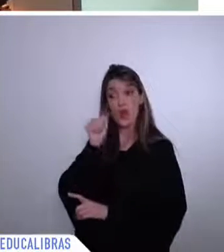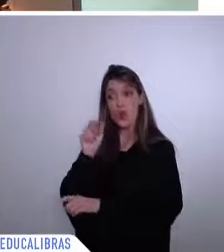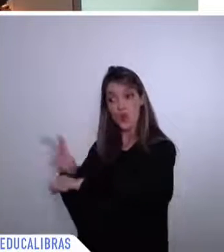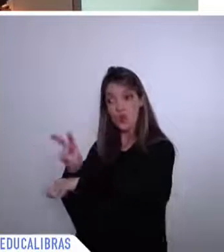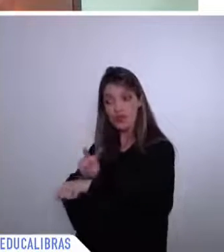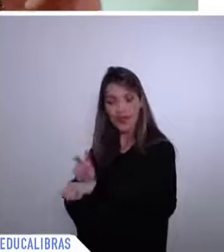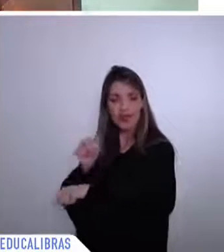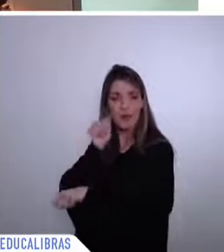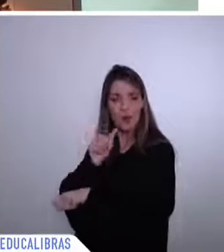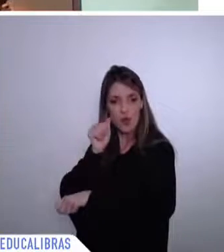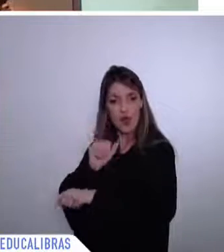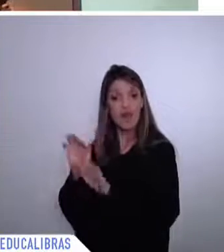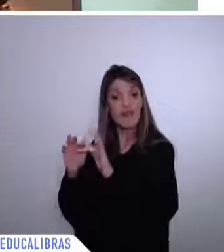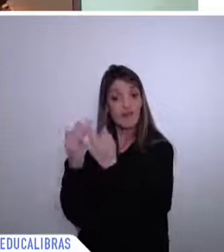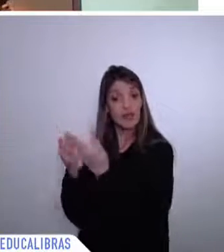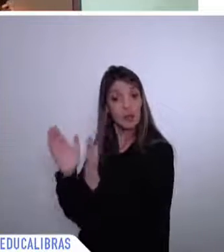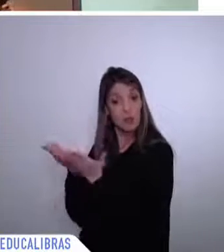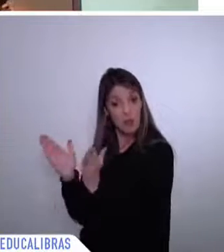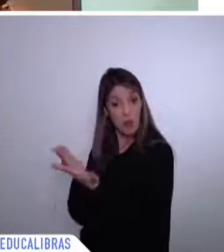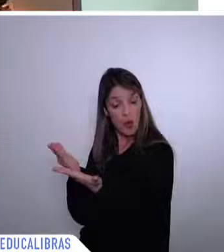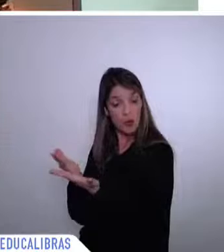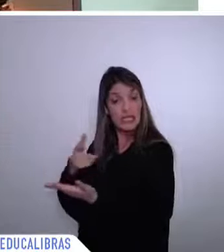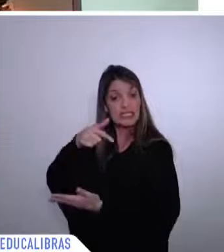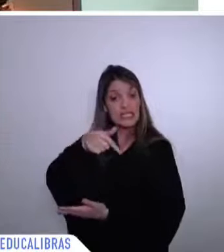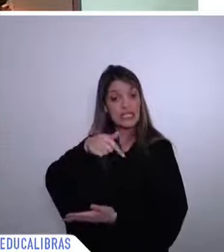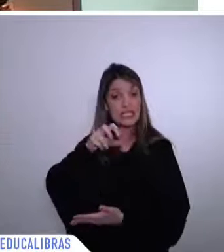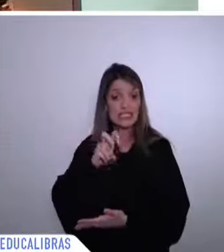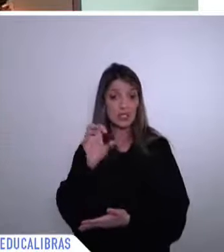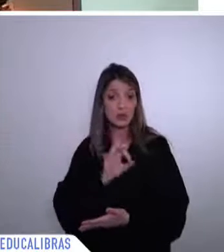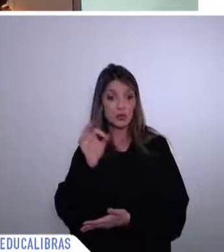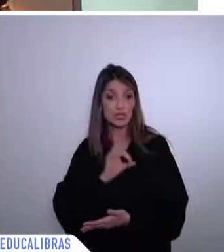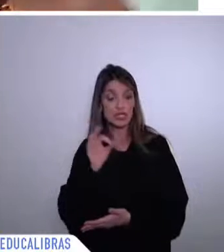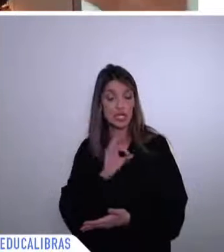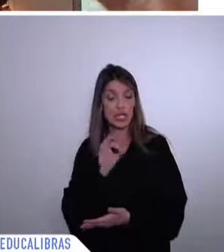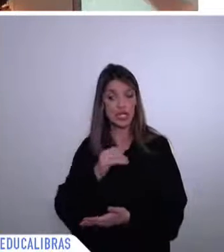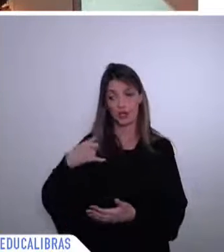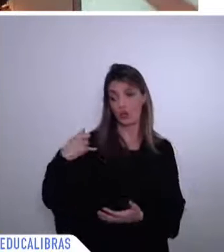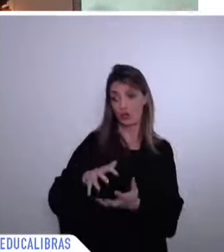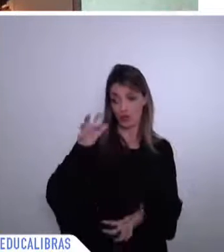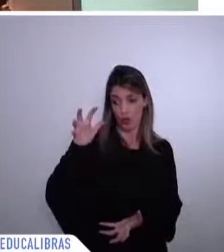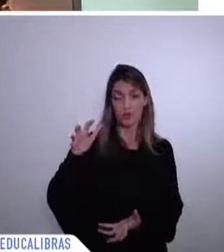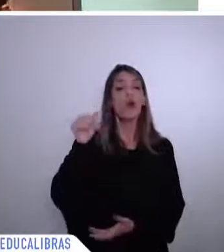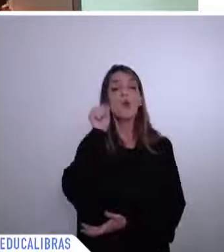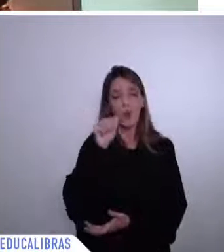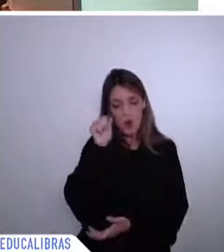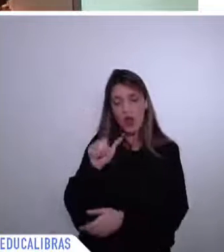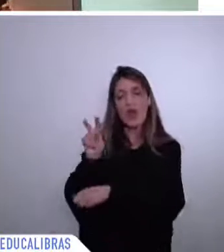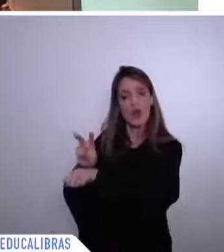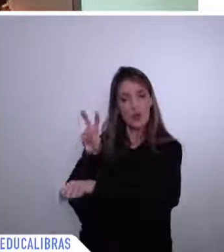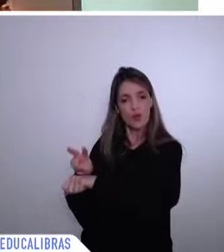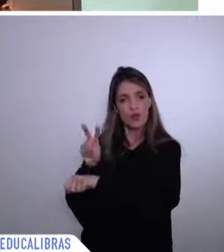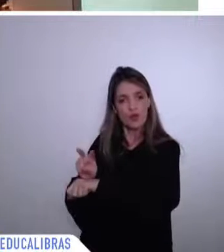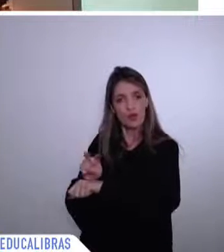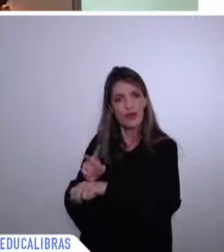85% of people with disabilities are taken care by women from poor families.